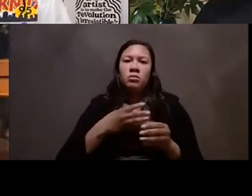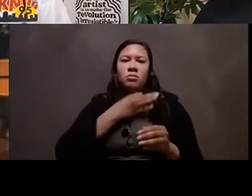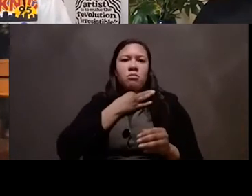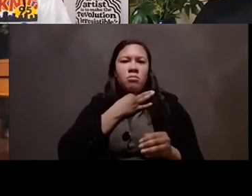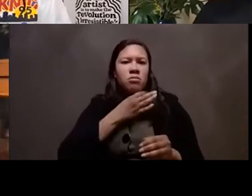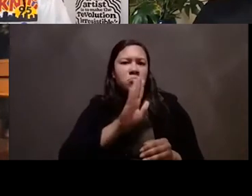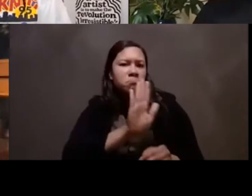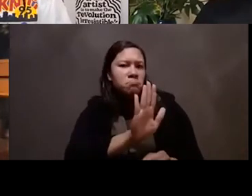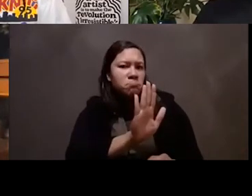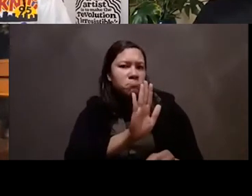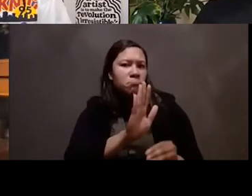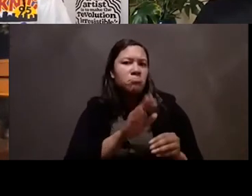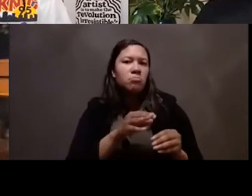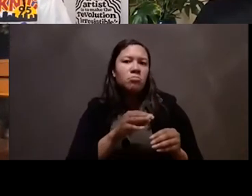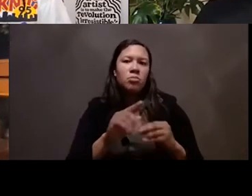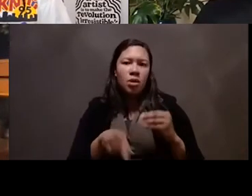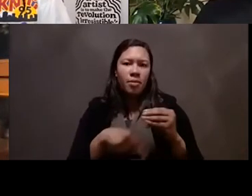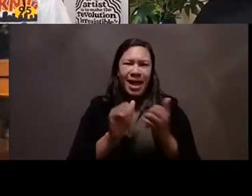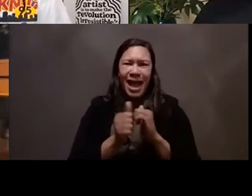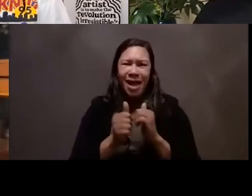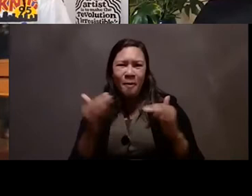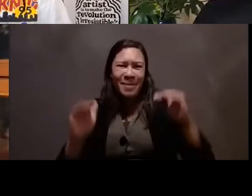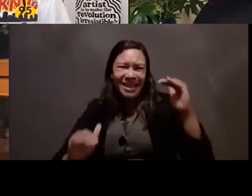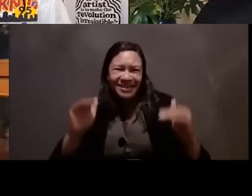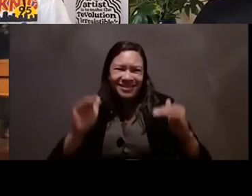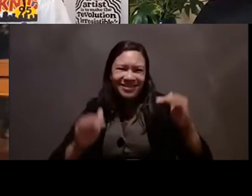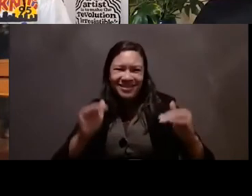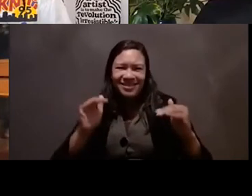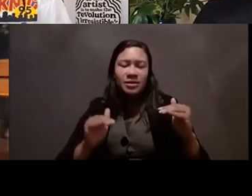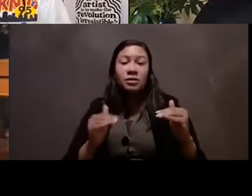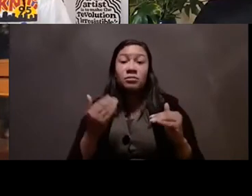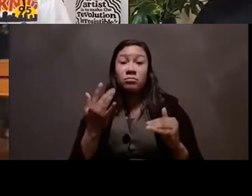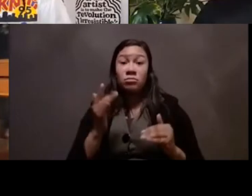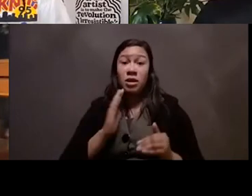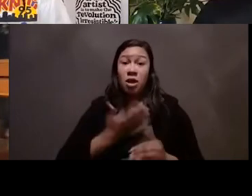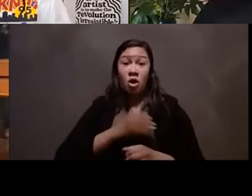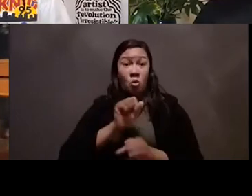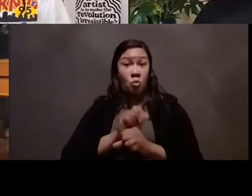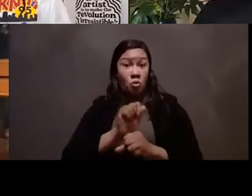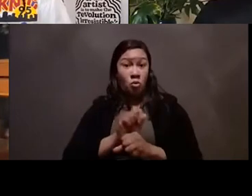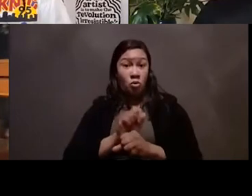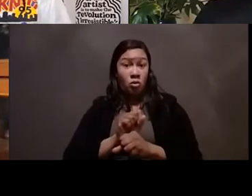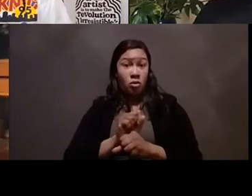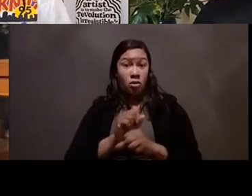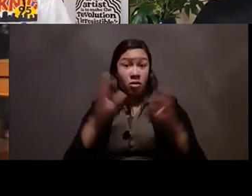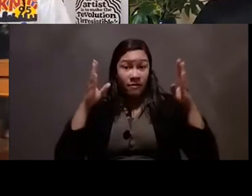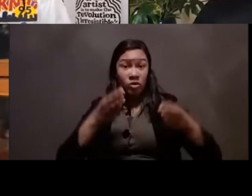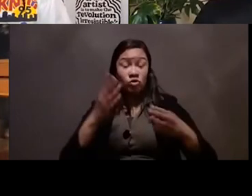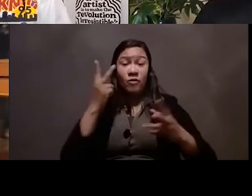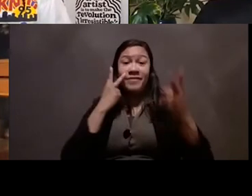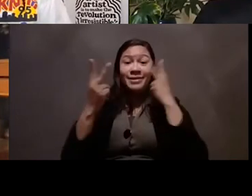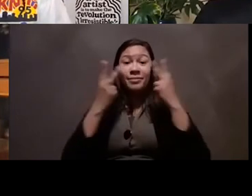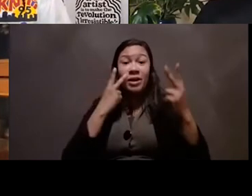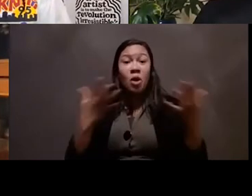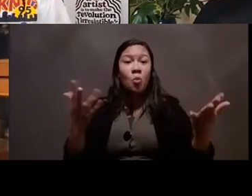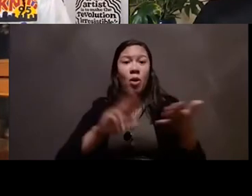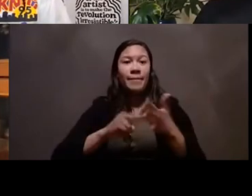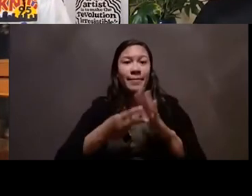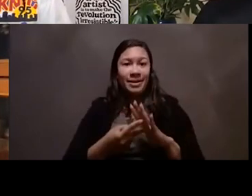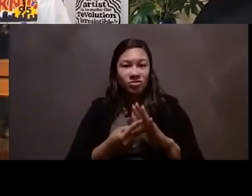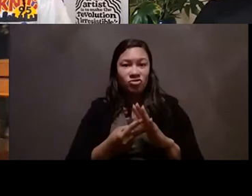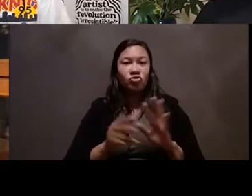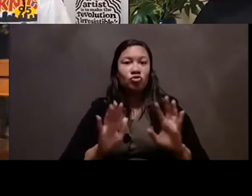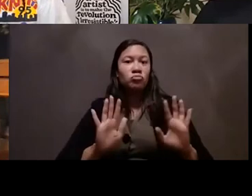line, since so much of all of our work does kind of revolve around that idea of visibility and what it means to push for